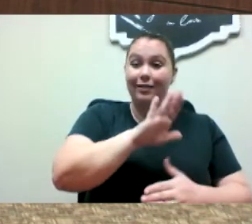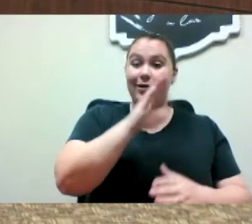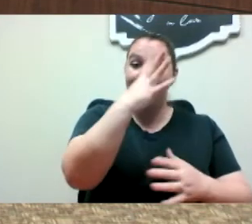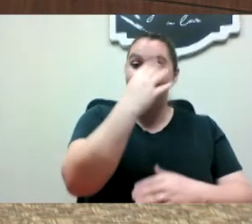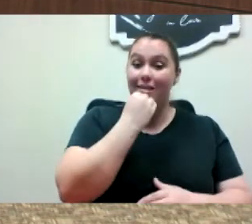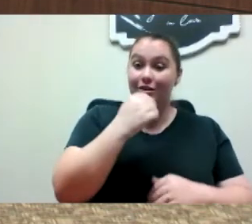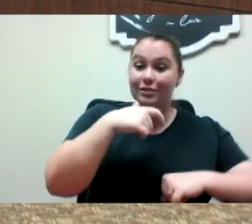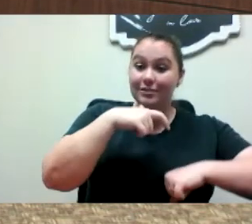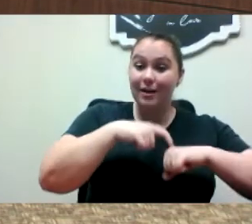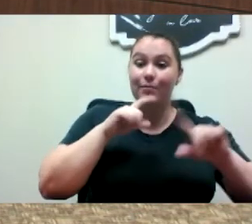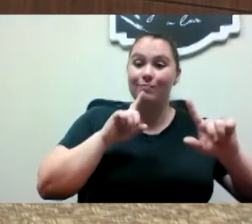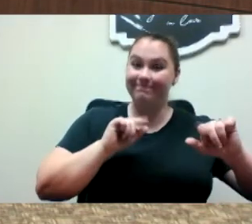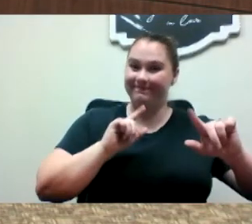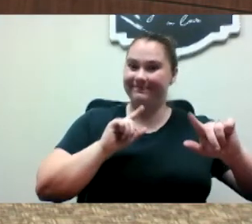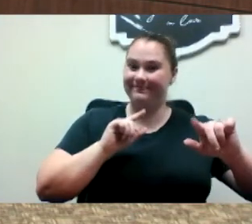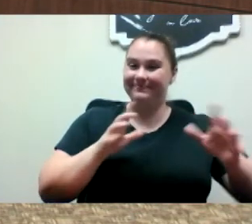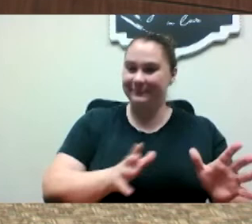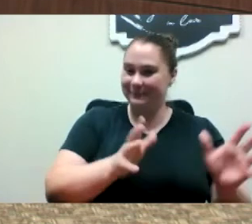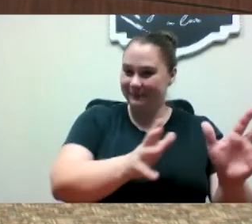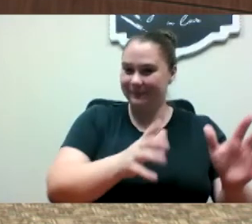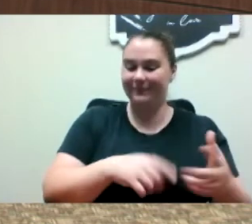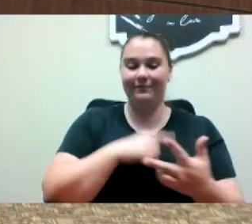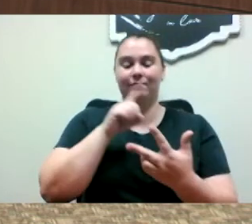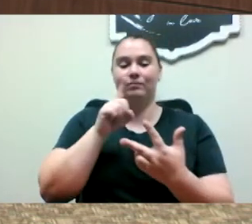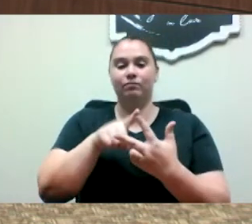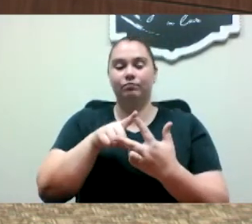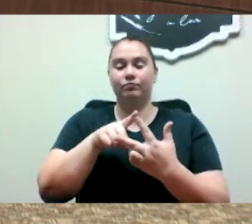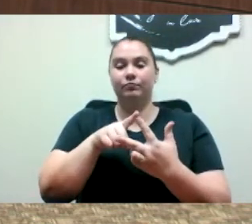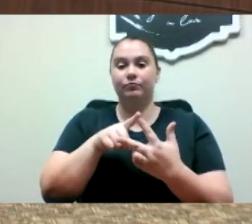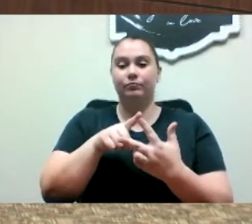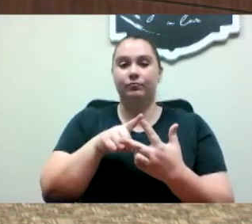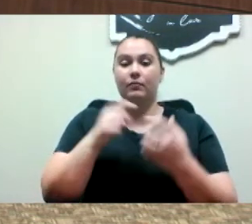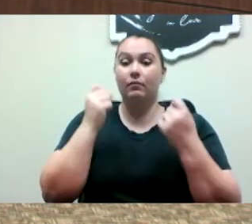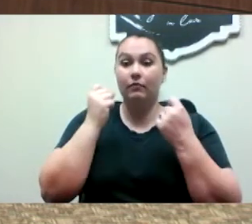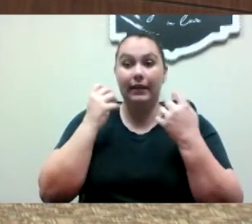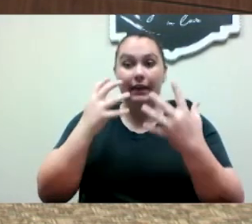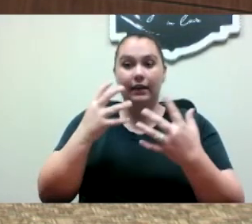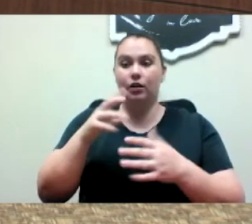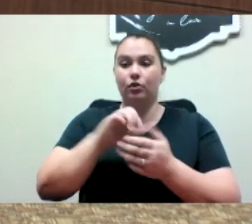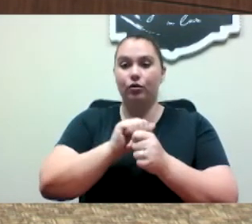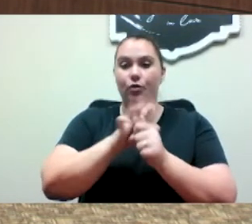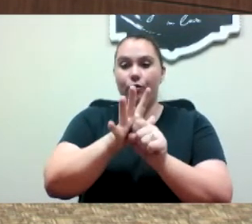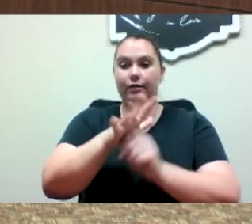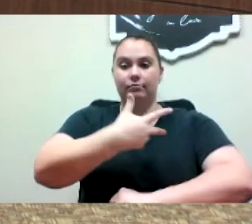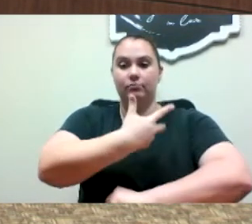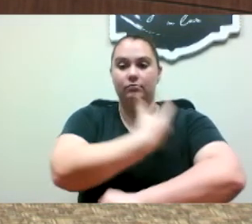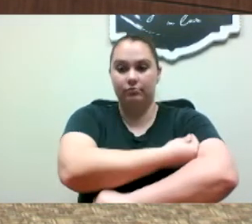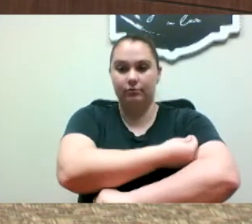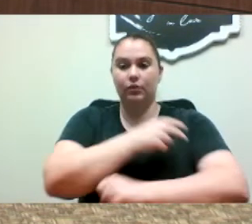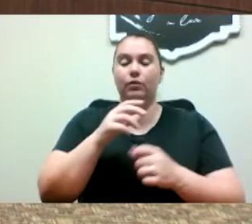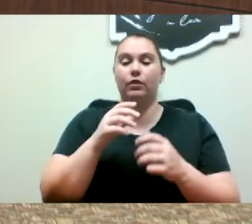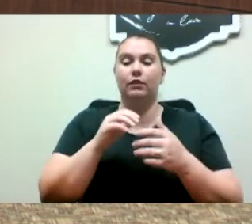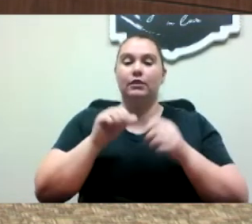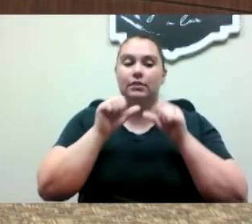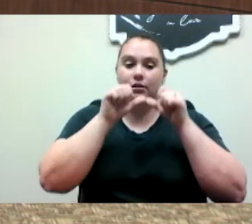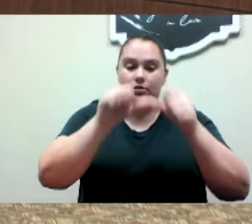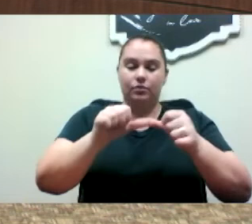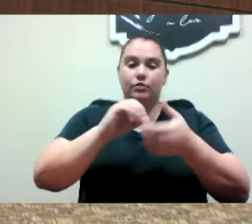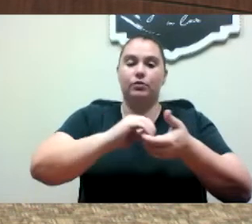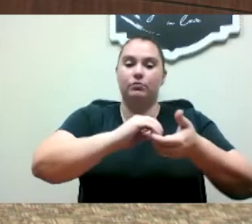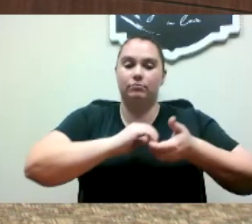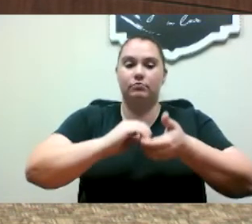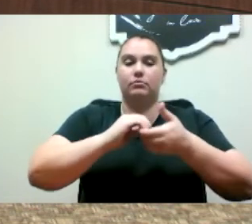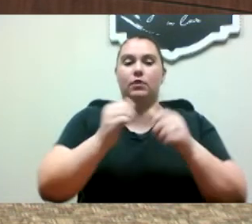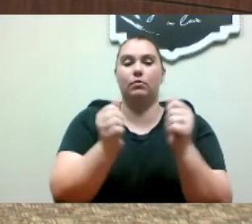campus. Coming up, we have a number of vaccination clinics. We continue through the partnership with the Waco-McLennan County Public